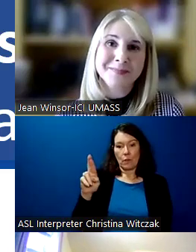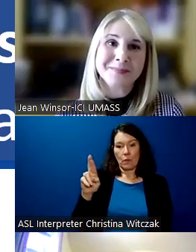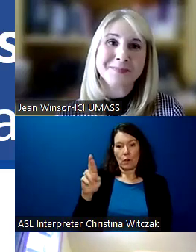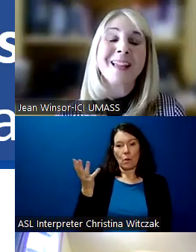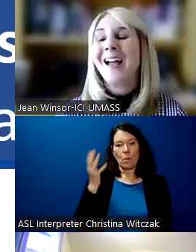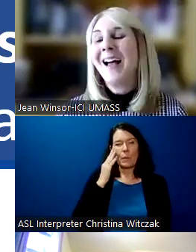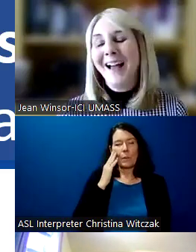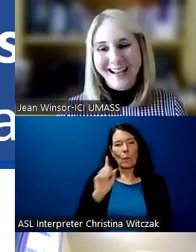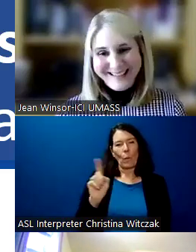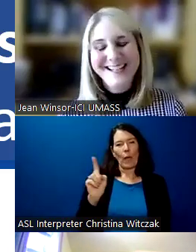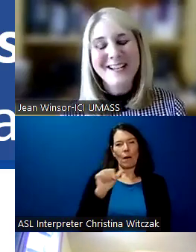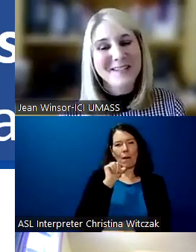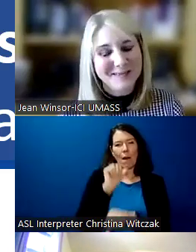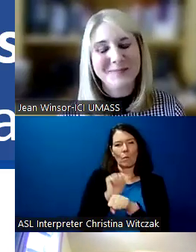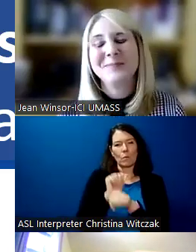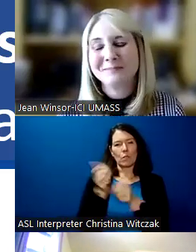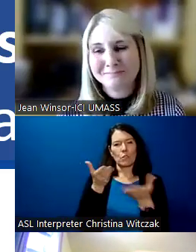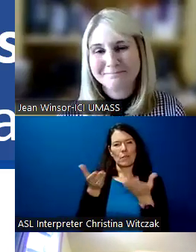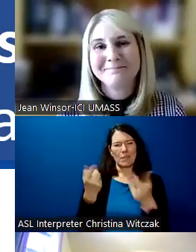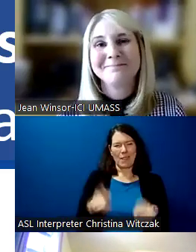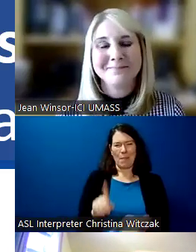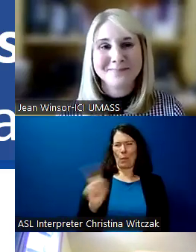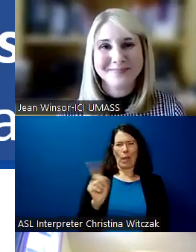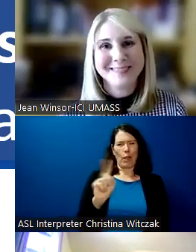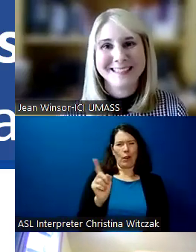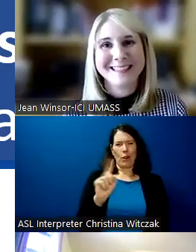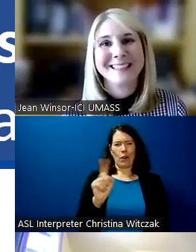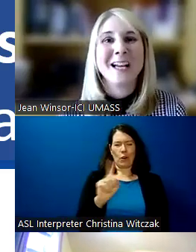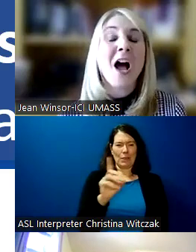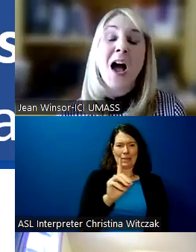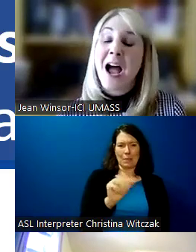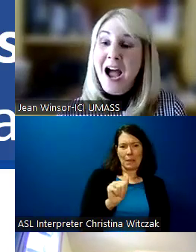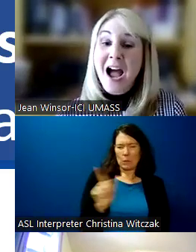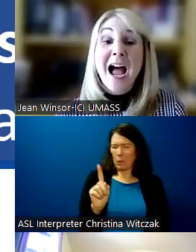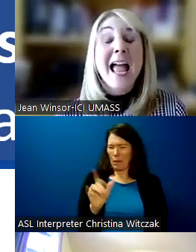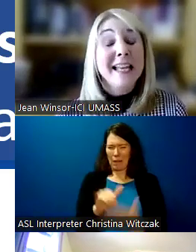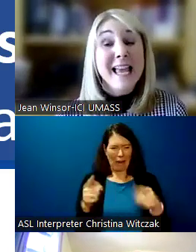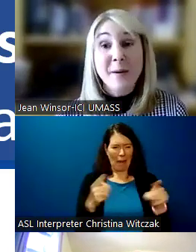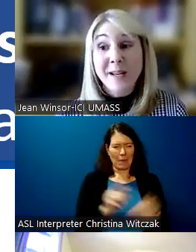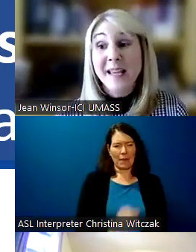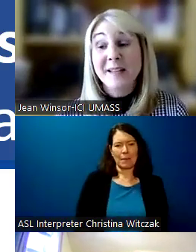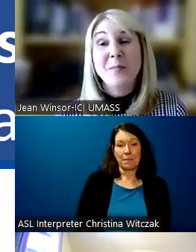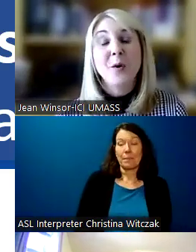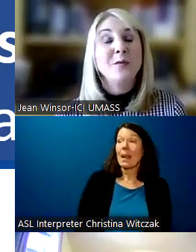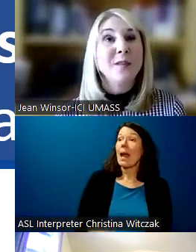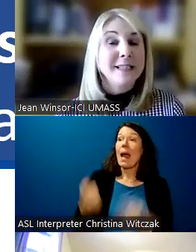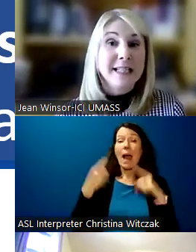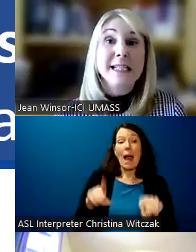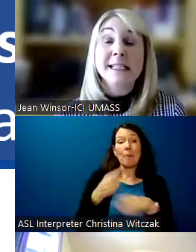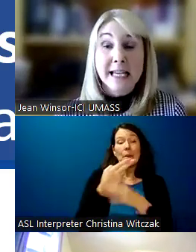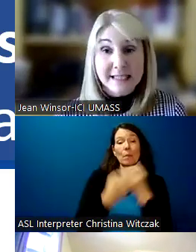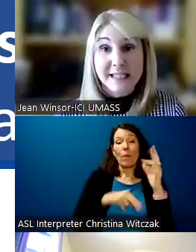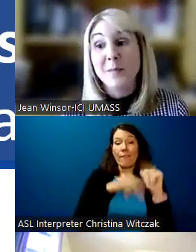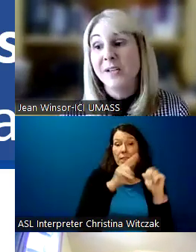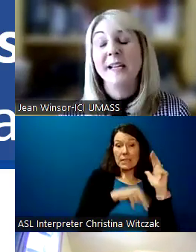these non-work services happening? Is it in facilities? Where exactly is this taking place? It's happening in both